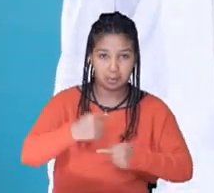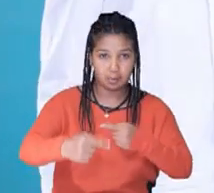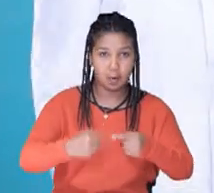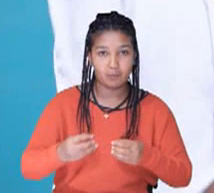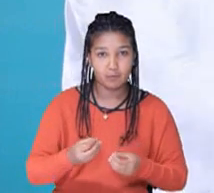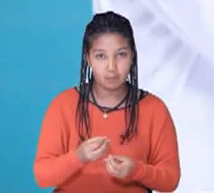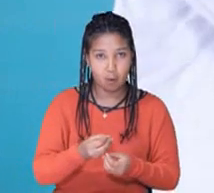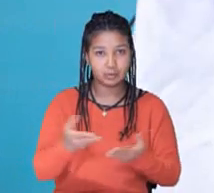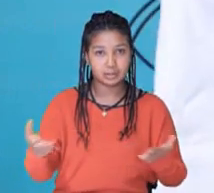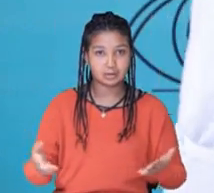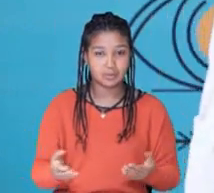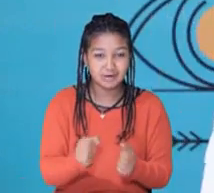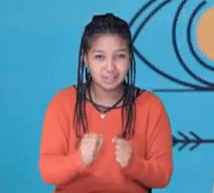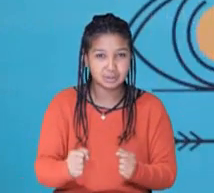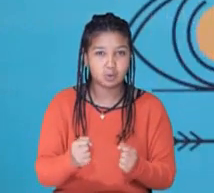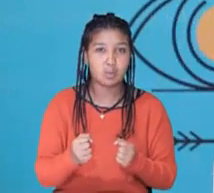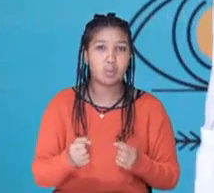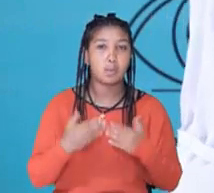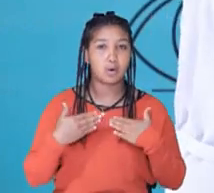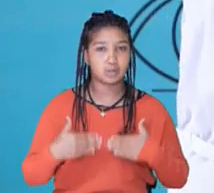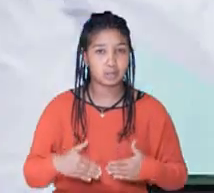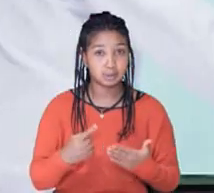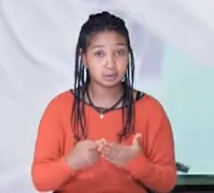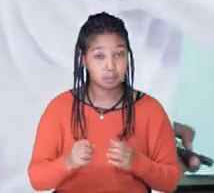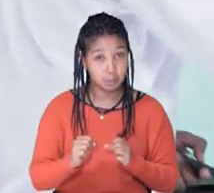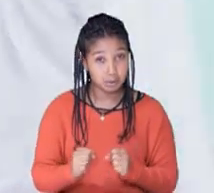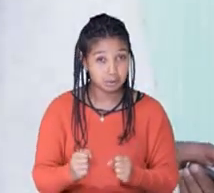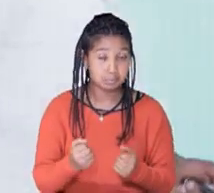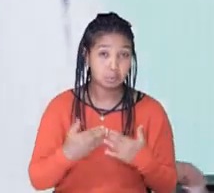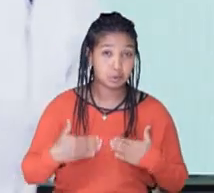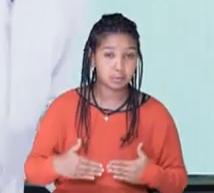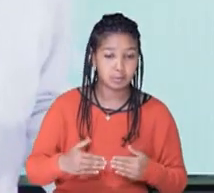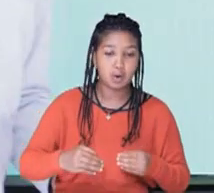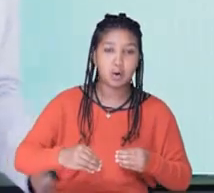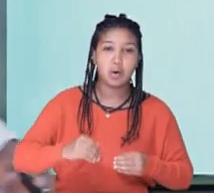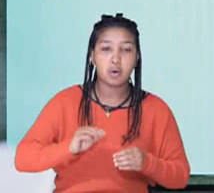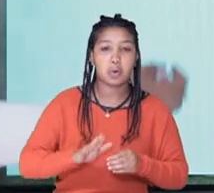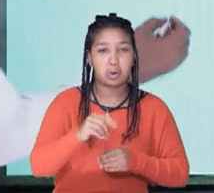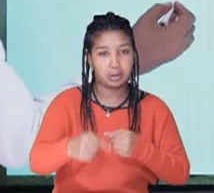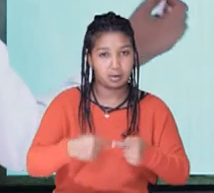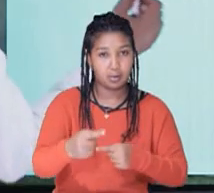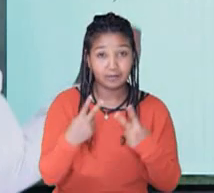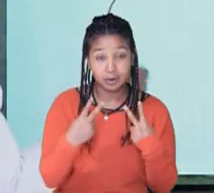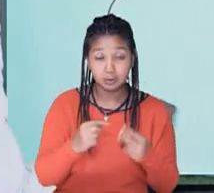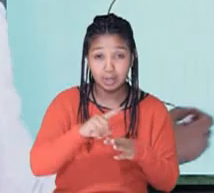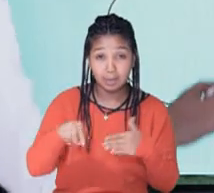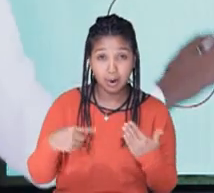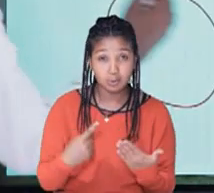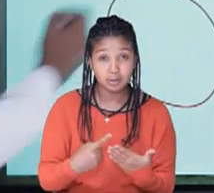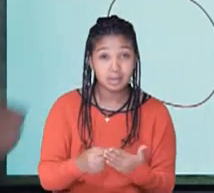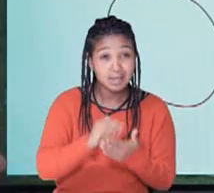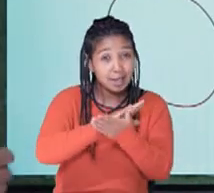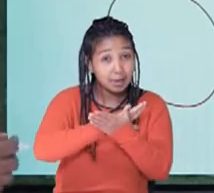of objects of rigid bodies. Here you have rigid bodies. These bodies might be rolling. So far, we have tried to see about